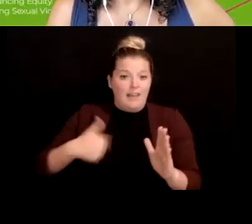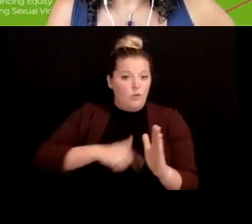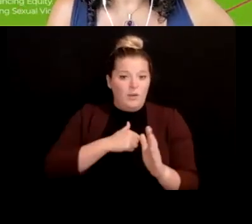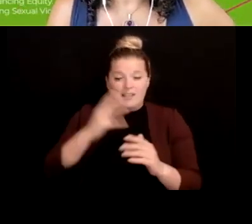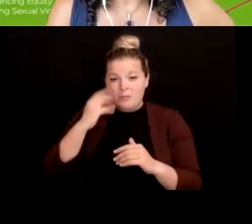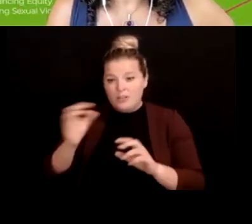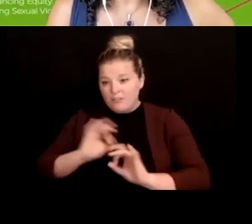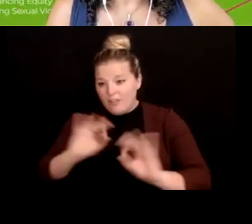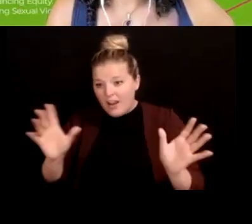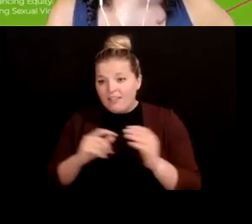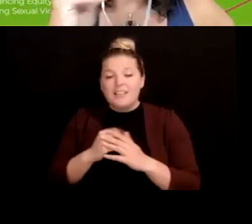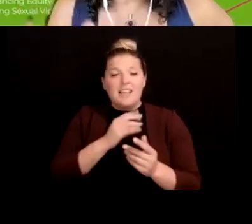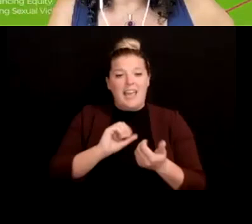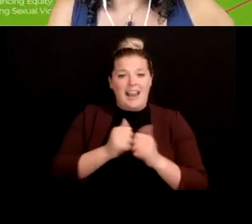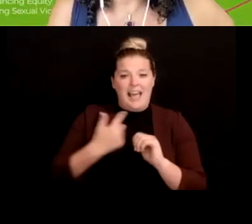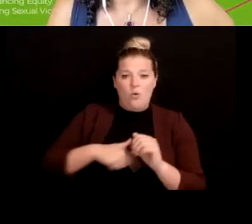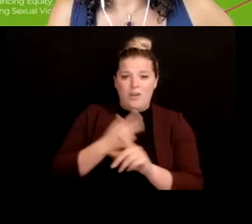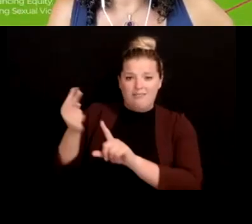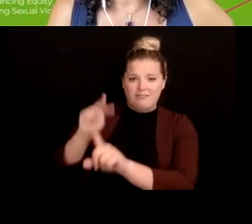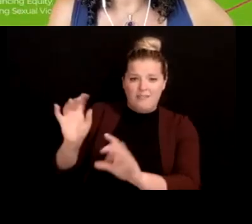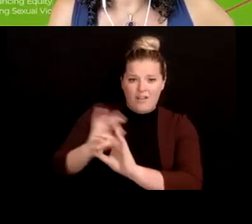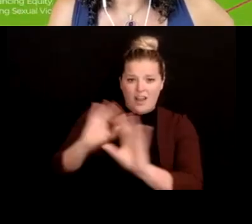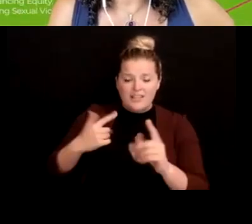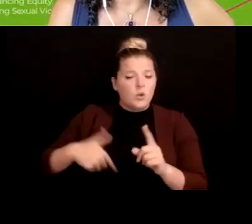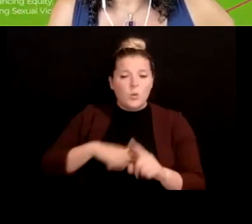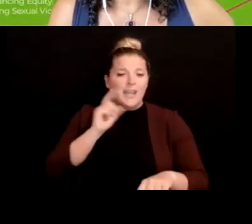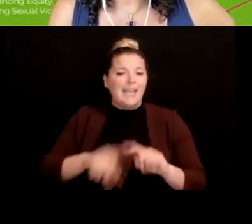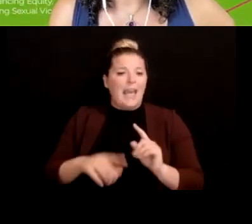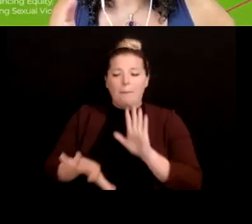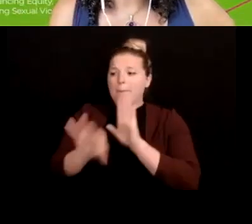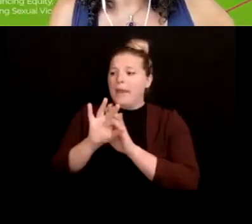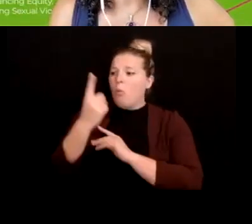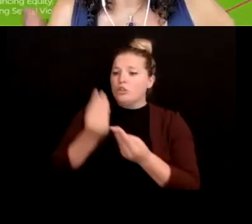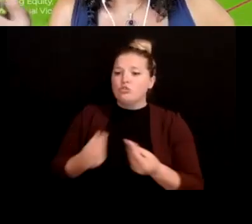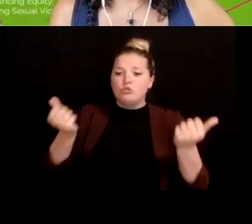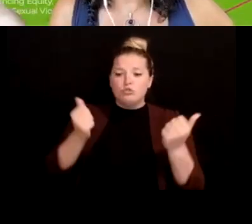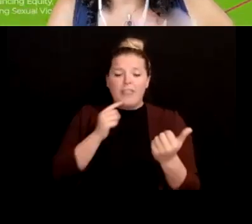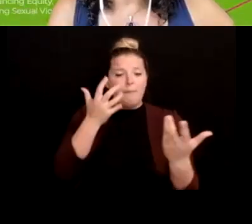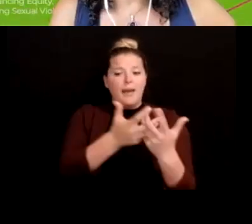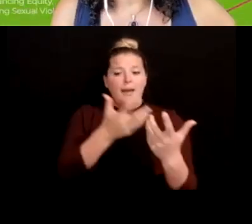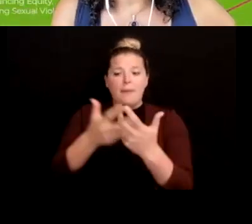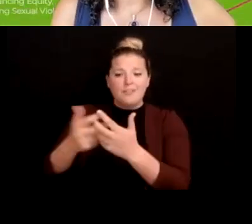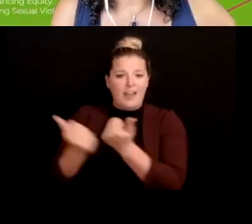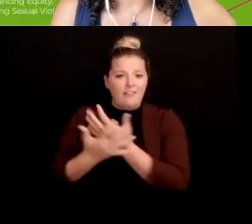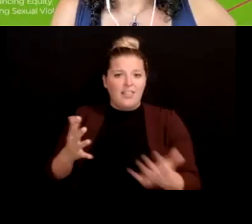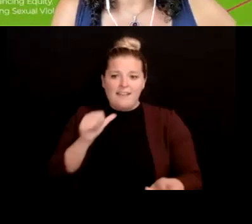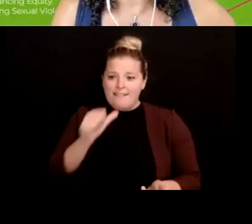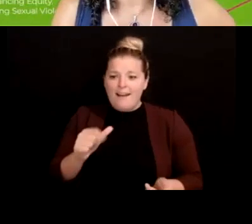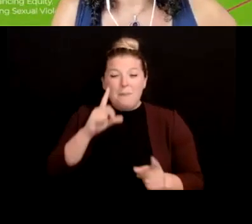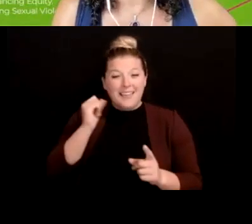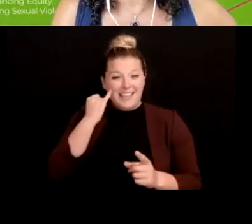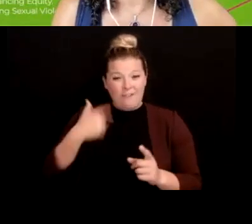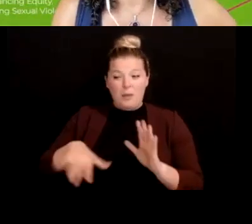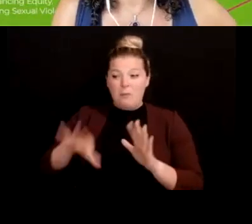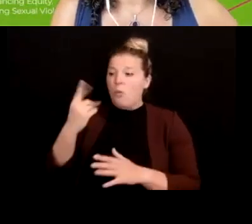safety looks to all of us. And we're not going to get there through a one-size-fits-all solution, which is likely to leave as many survivors behind as the